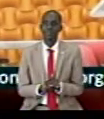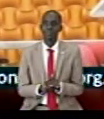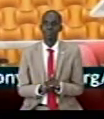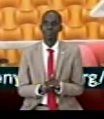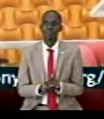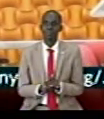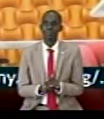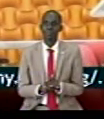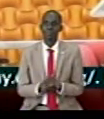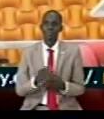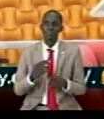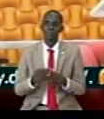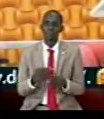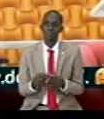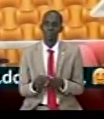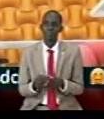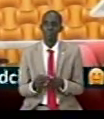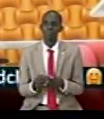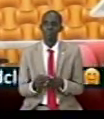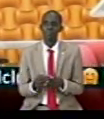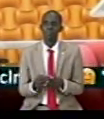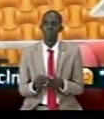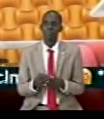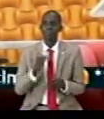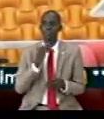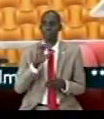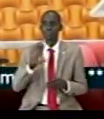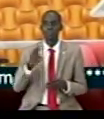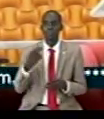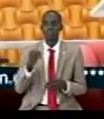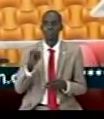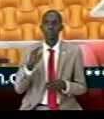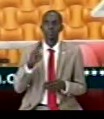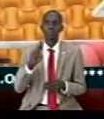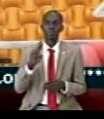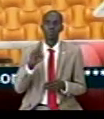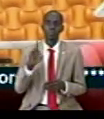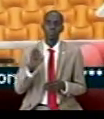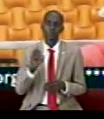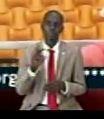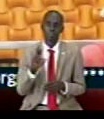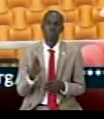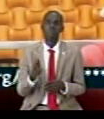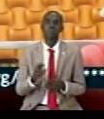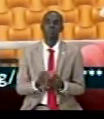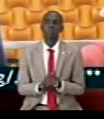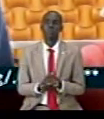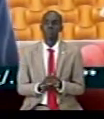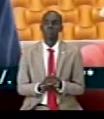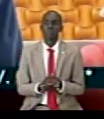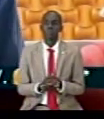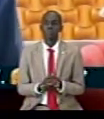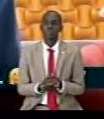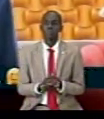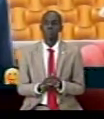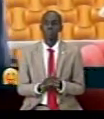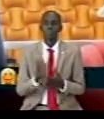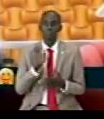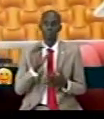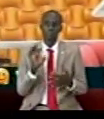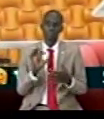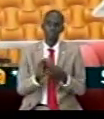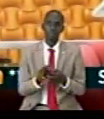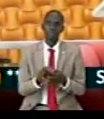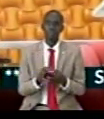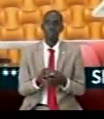My name is Brother Osulo Ephraim Chibuzo. I'm a core member serving here in Calabar. I joined the Deeper